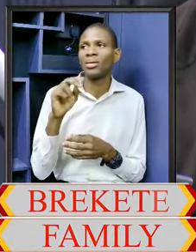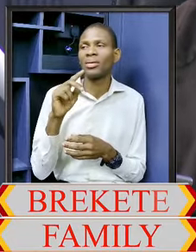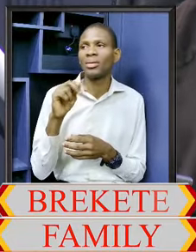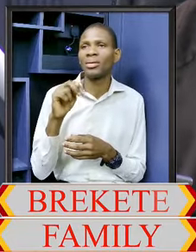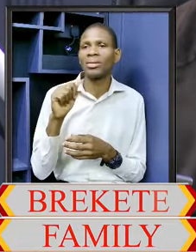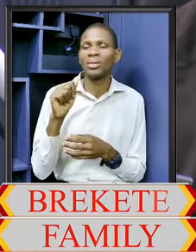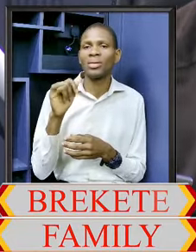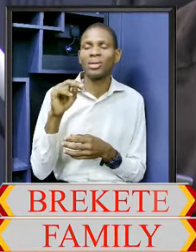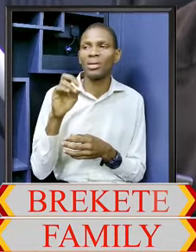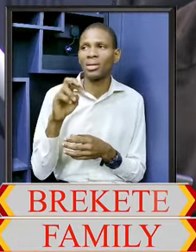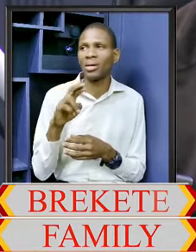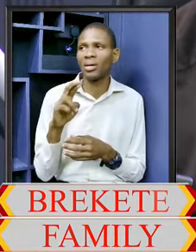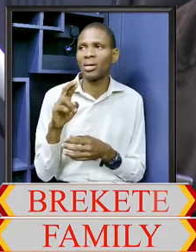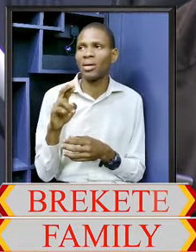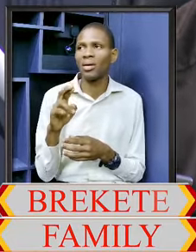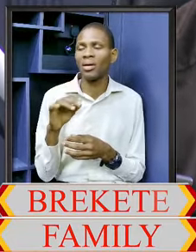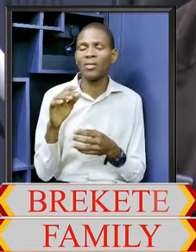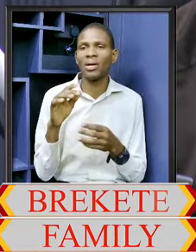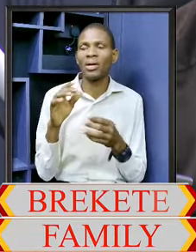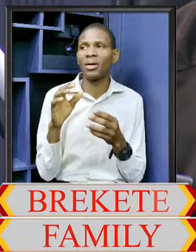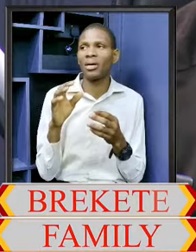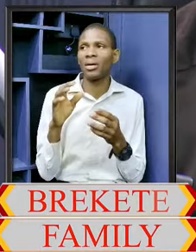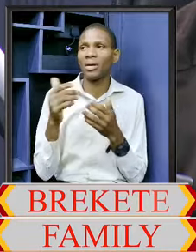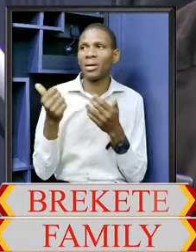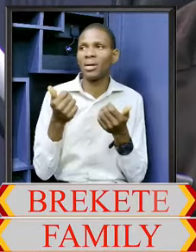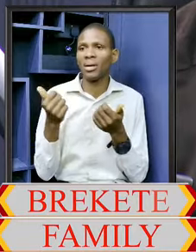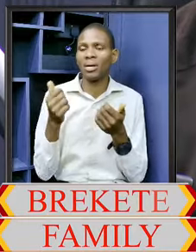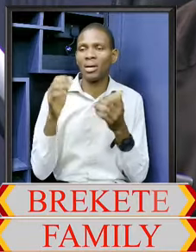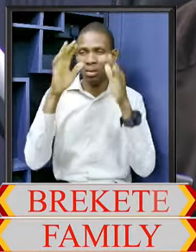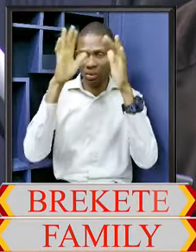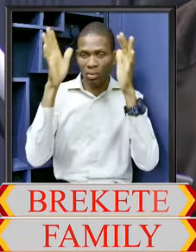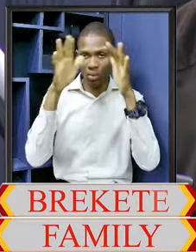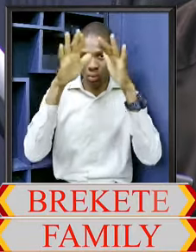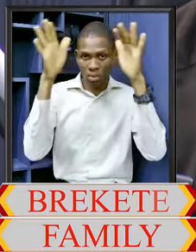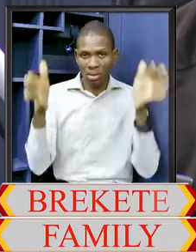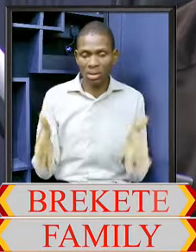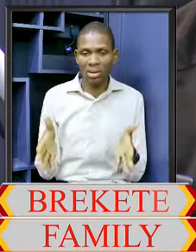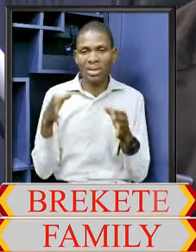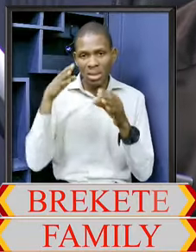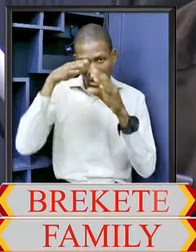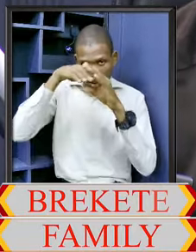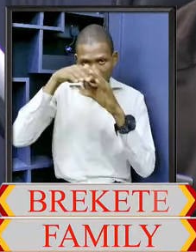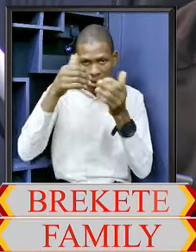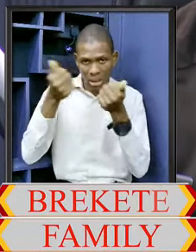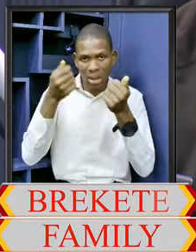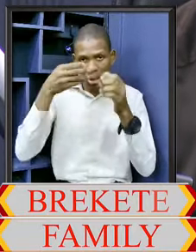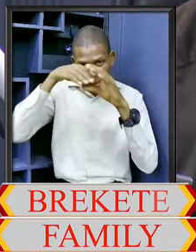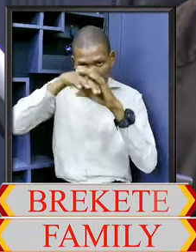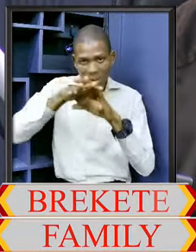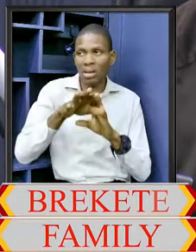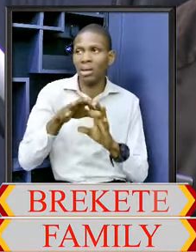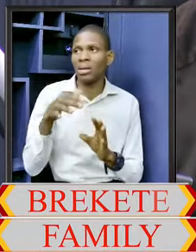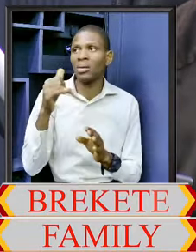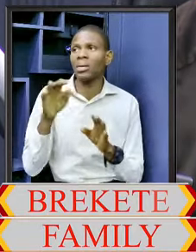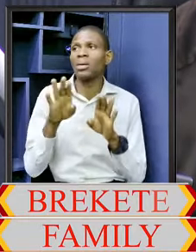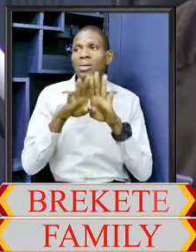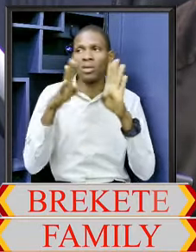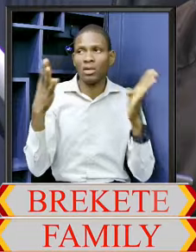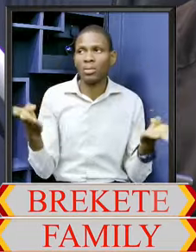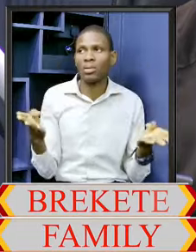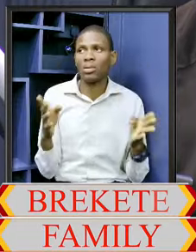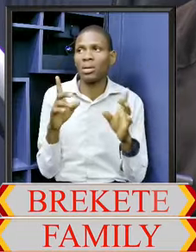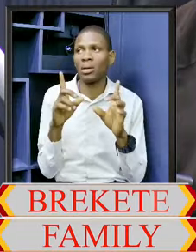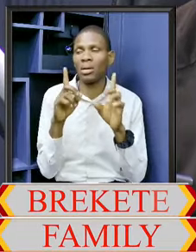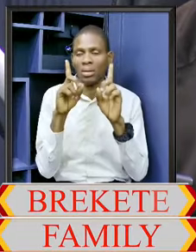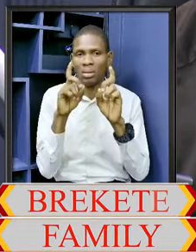just picture of what? Of a container, as in a car inside. They go open the container. And they open